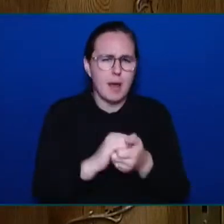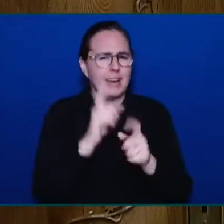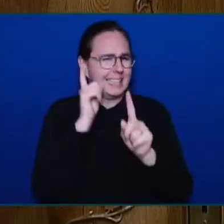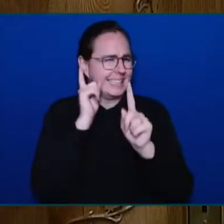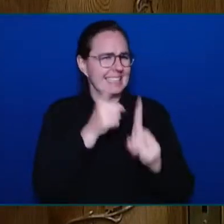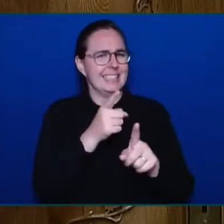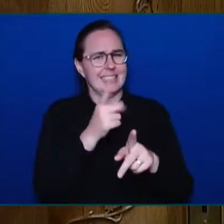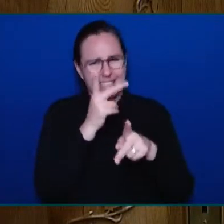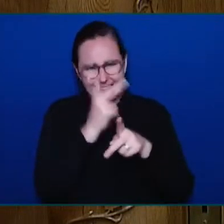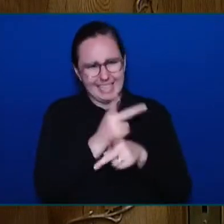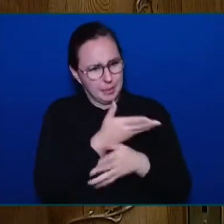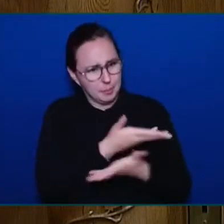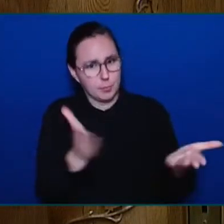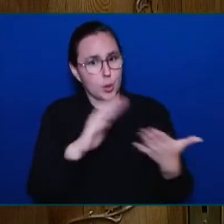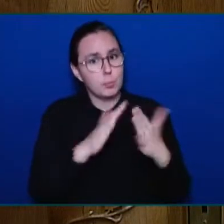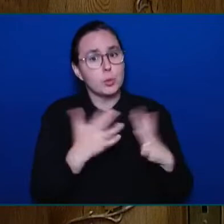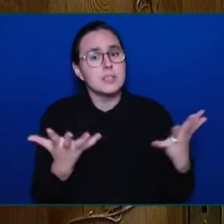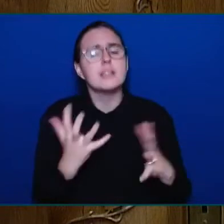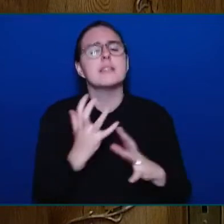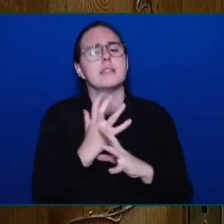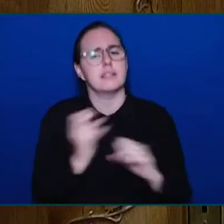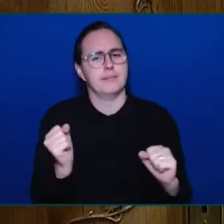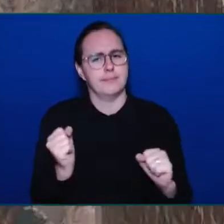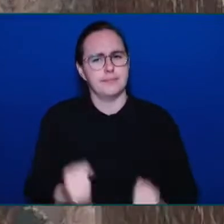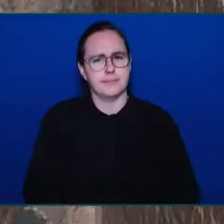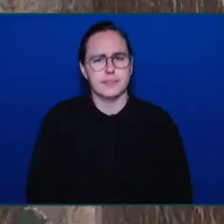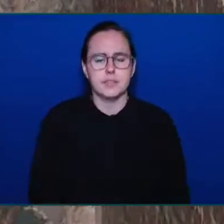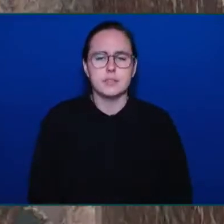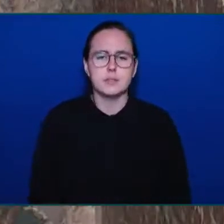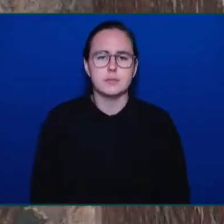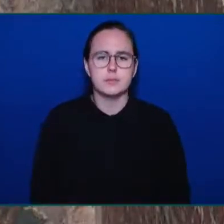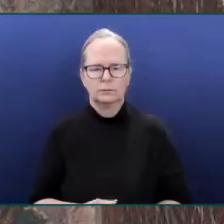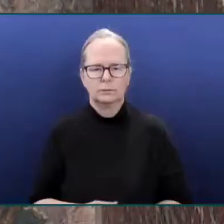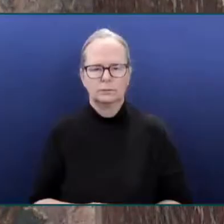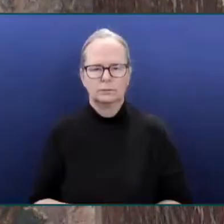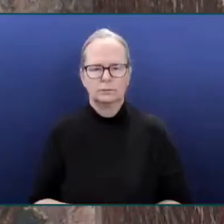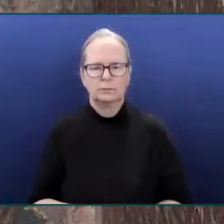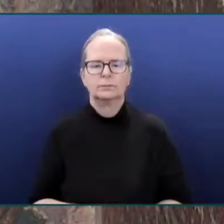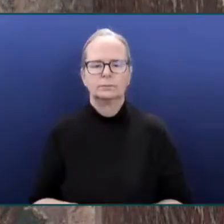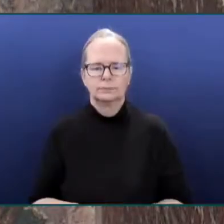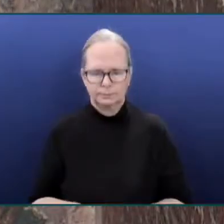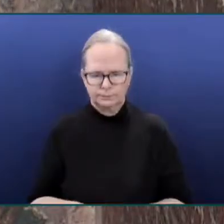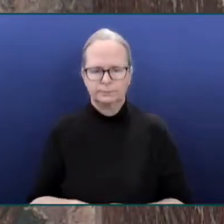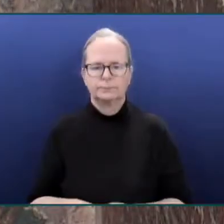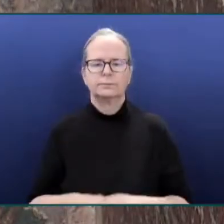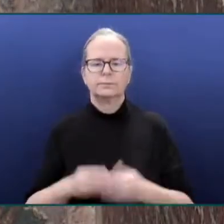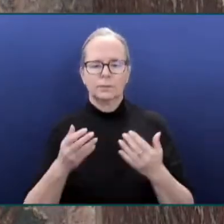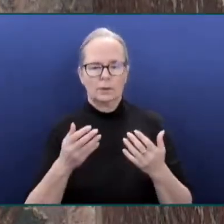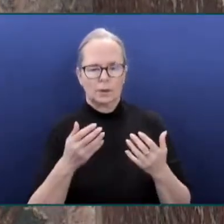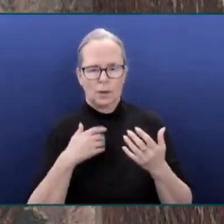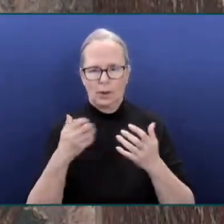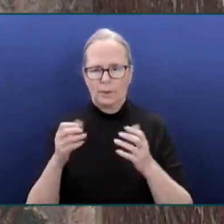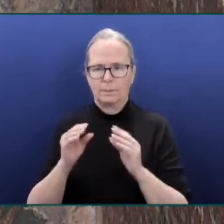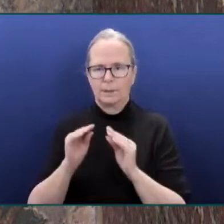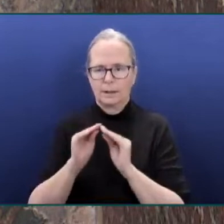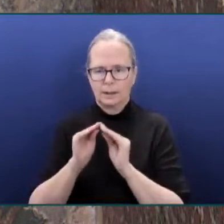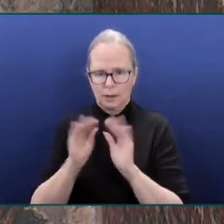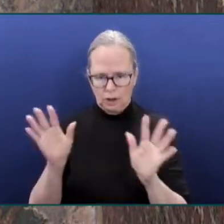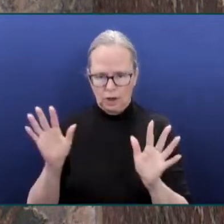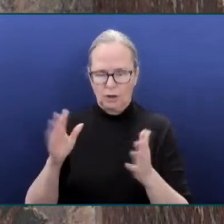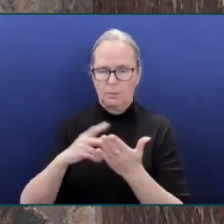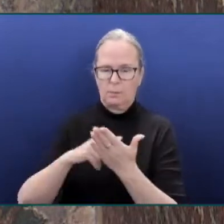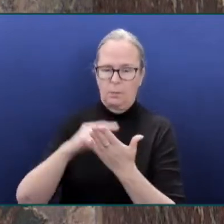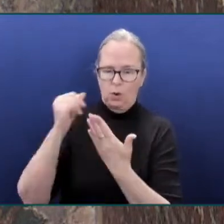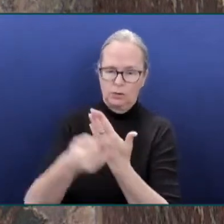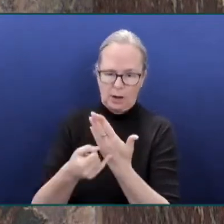Vancouver-Langara. Well, let's be clear, Mr. Speaker. The initiatives after initiatives after initiatives over the past 6